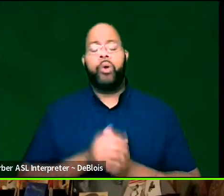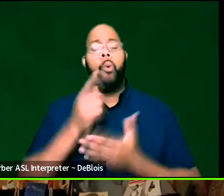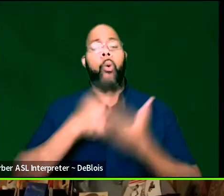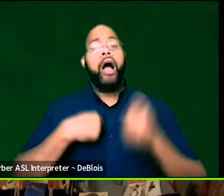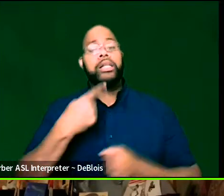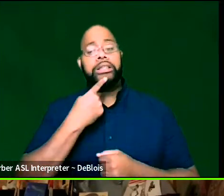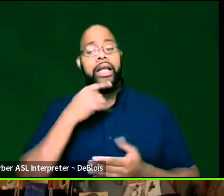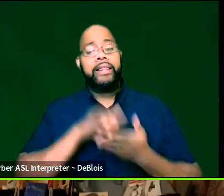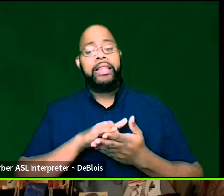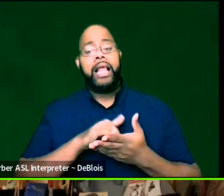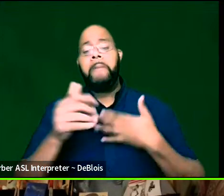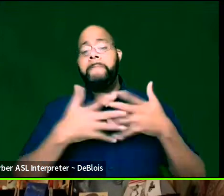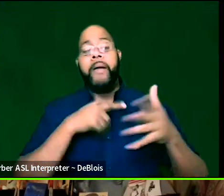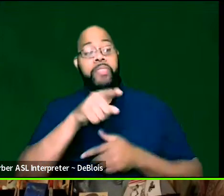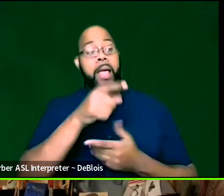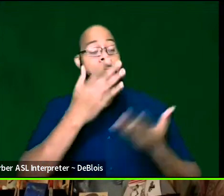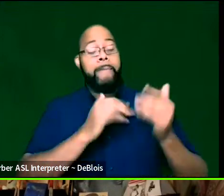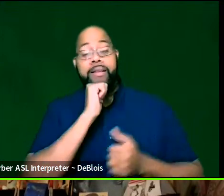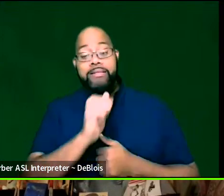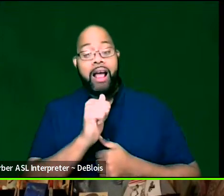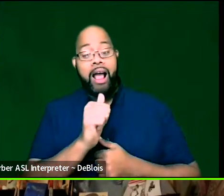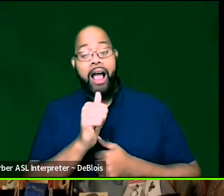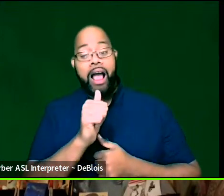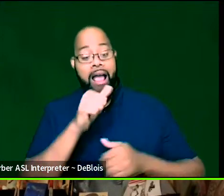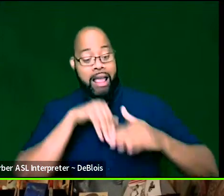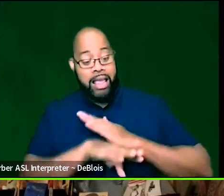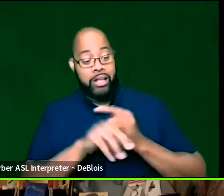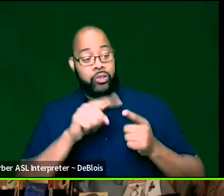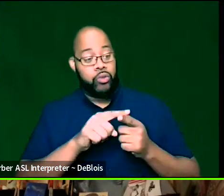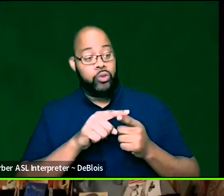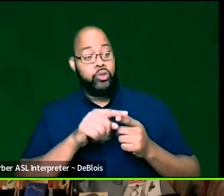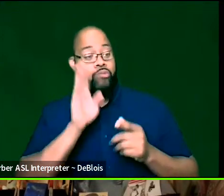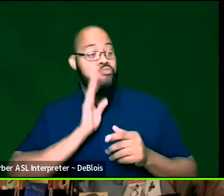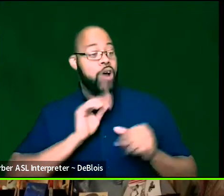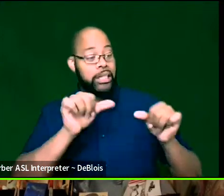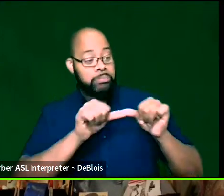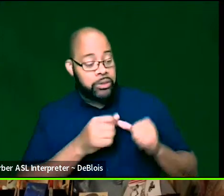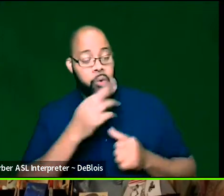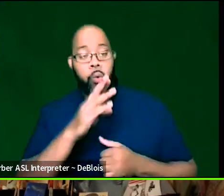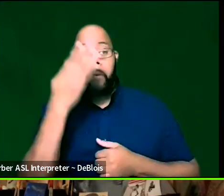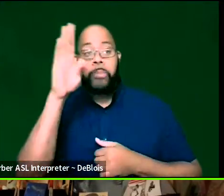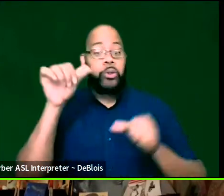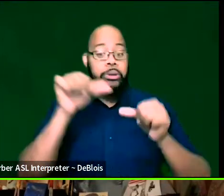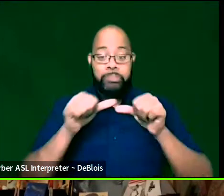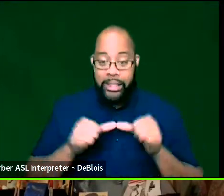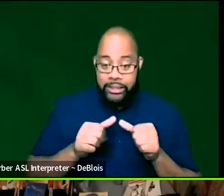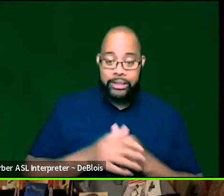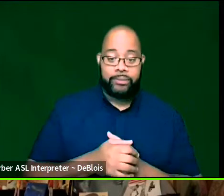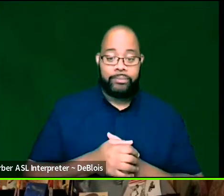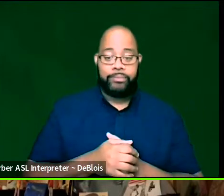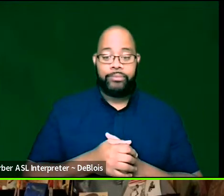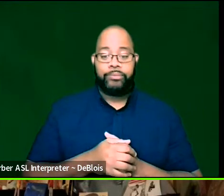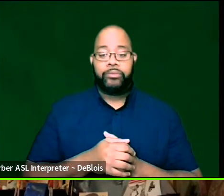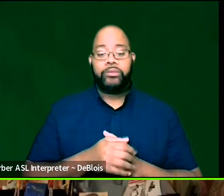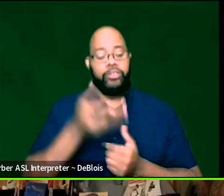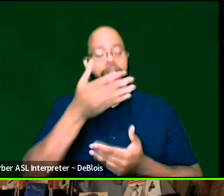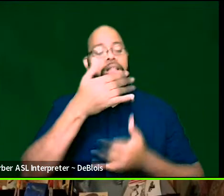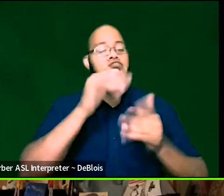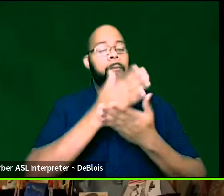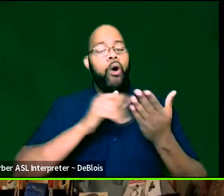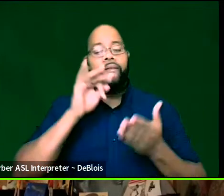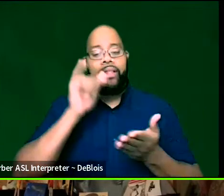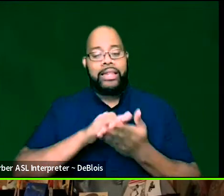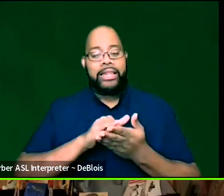say is, even though they may not come into brown spaces or blue spaces, they are a part of